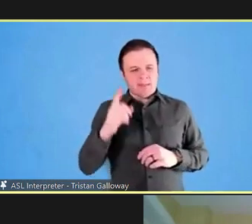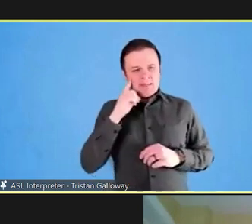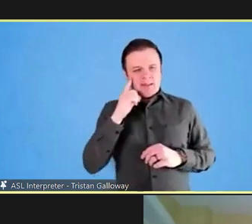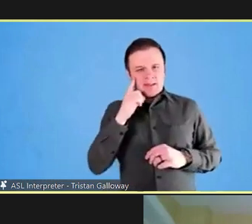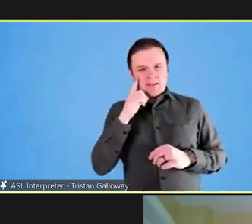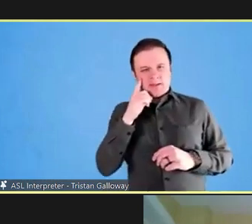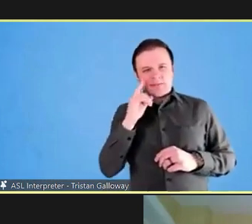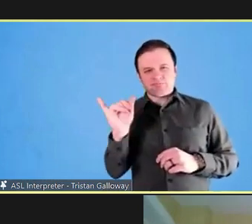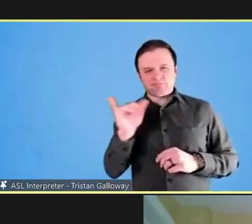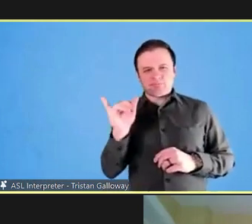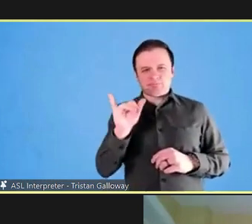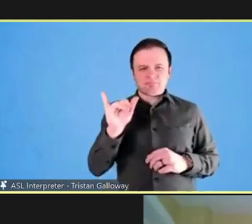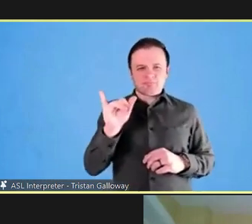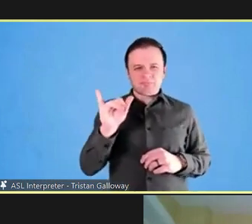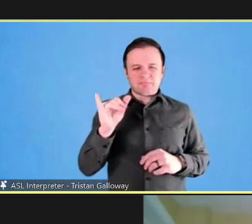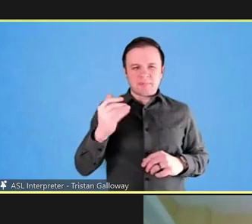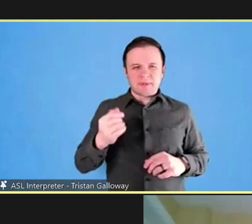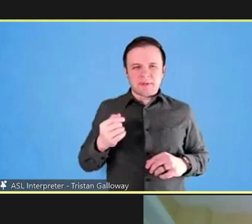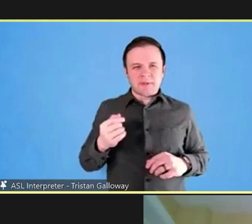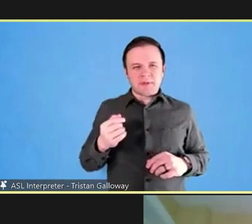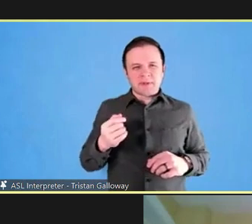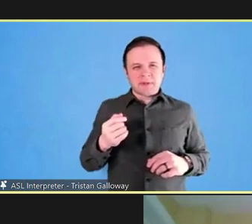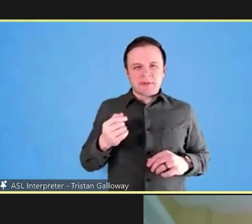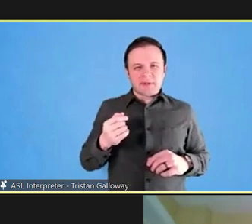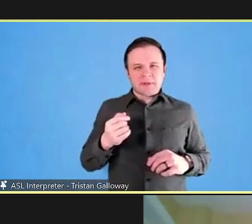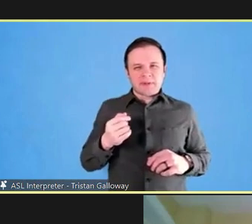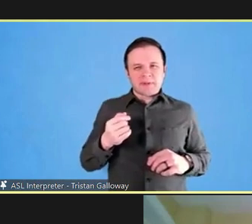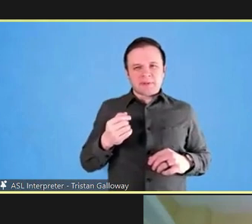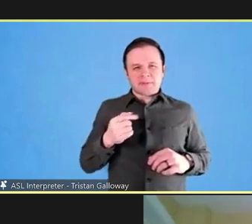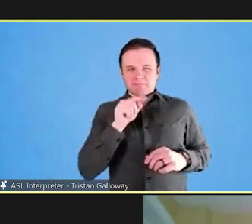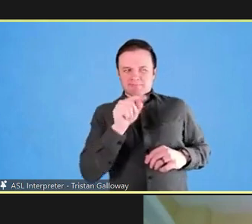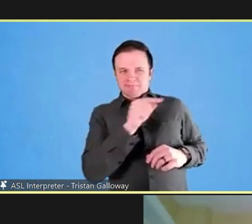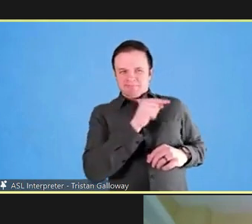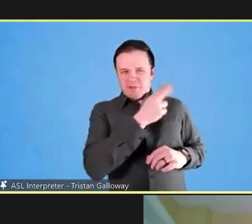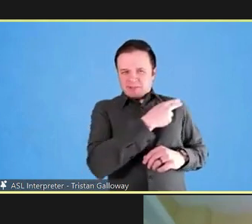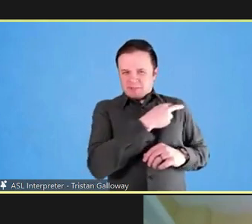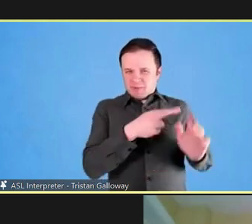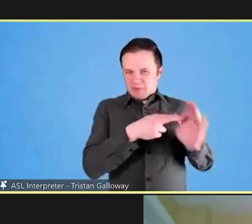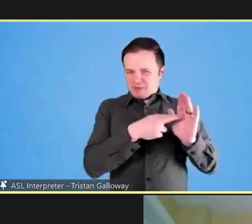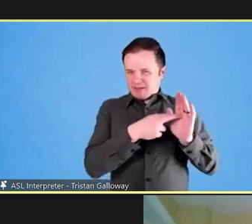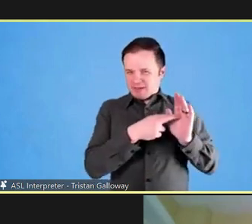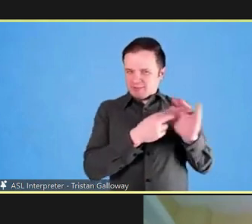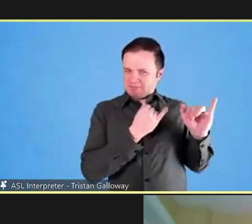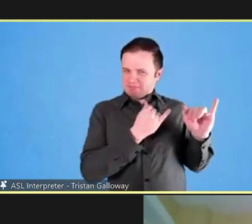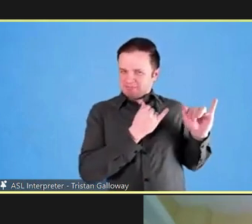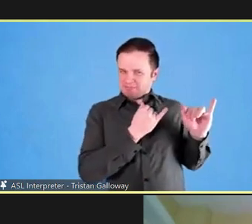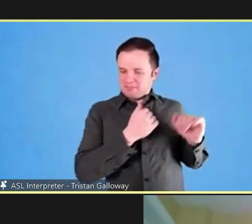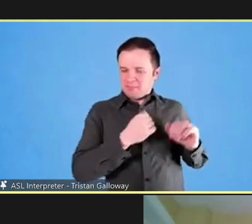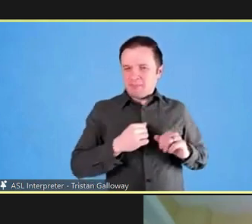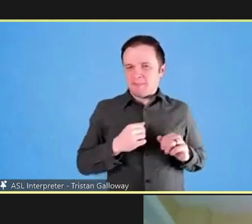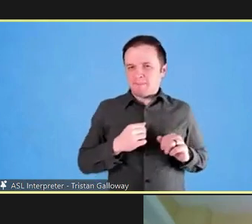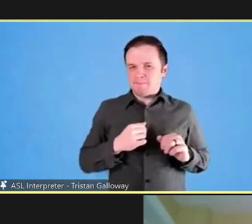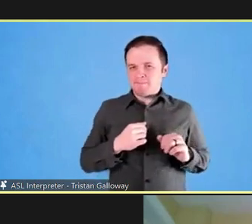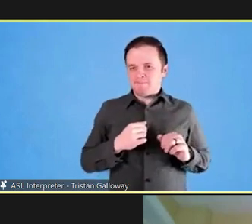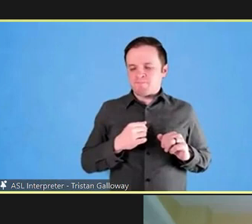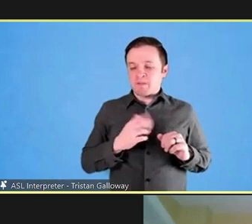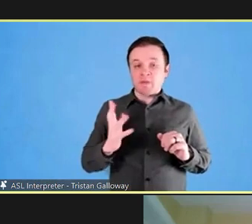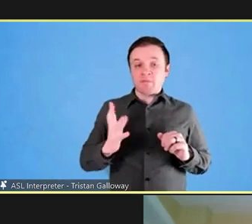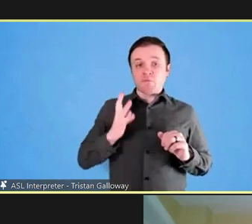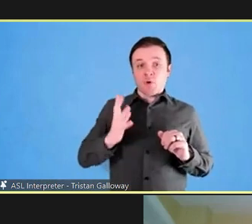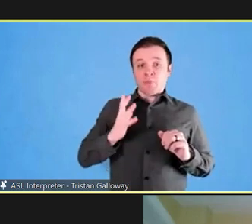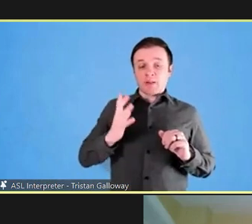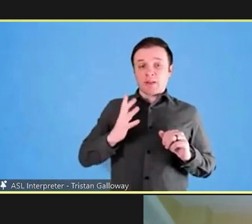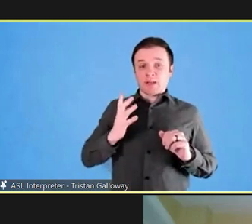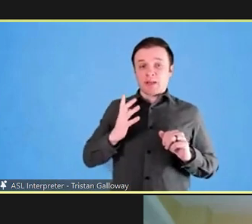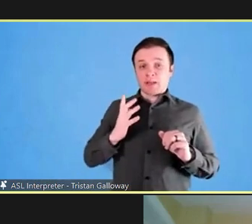I'm also speaking for the hospital representative, is by formally coming